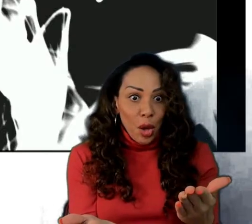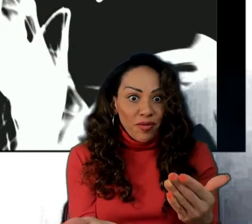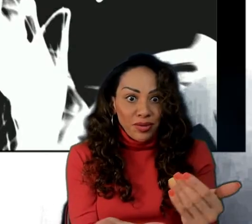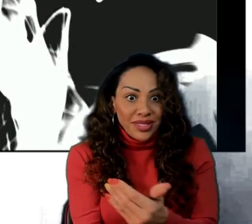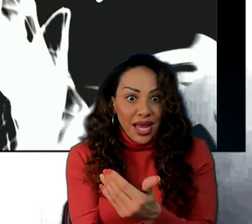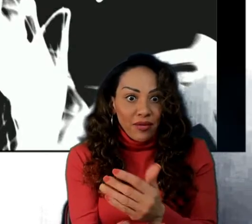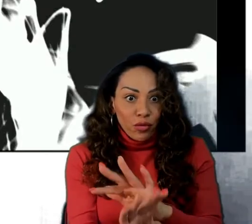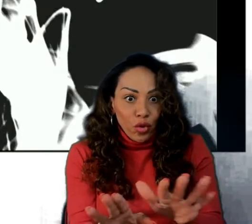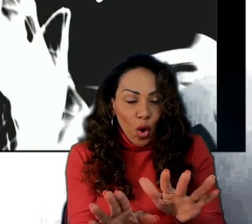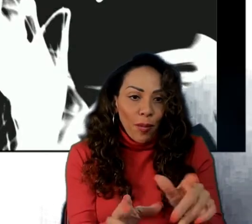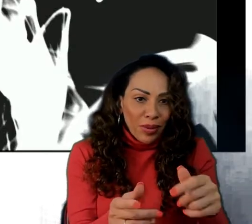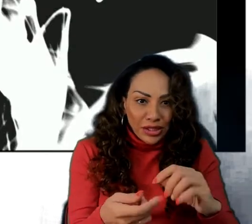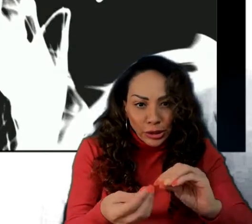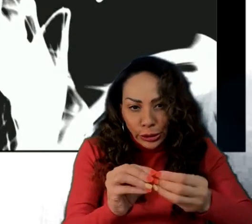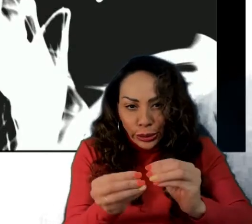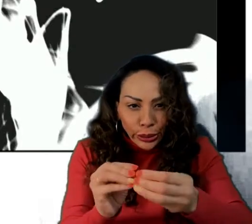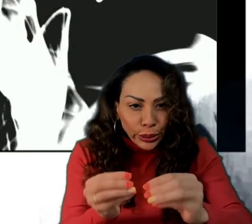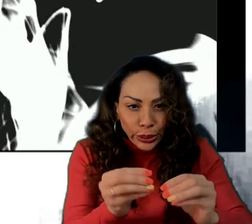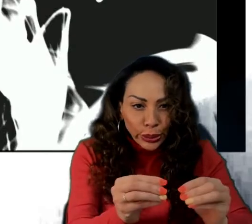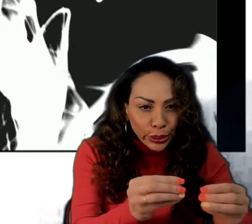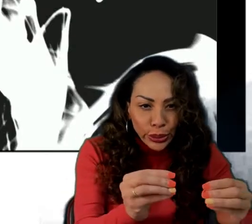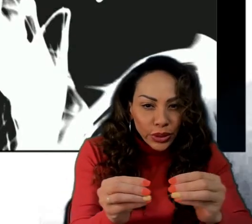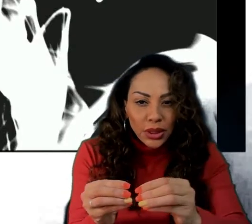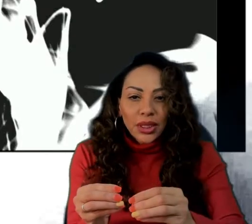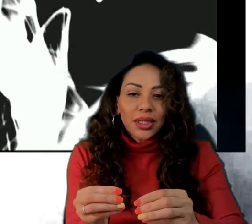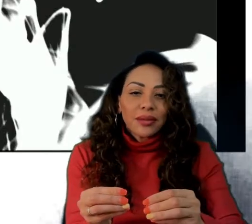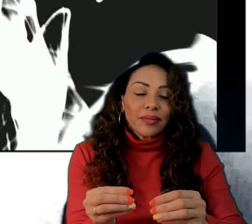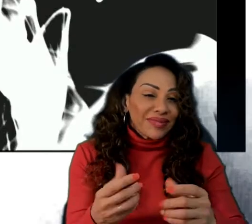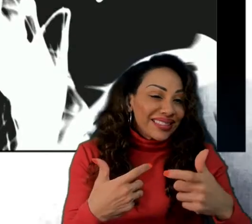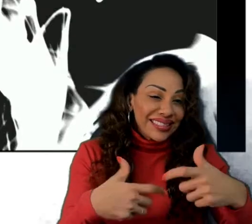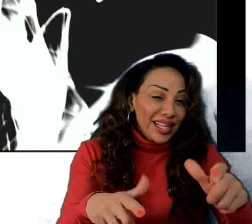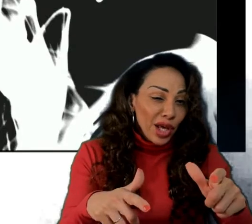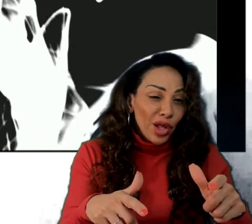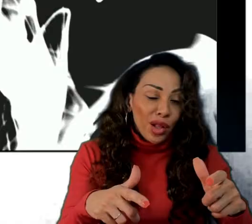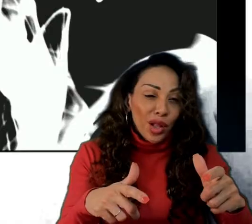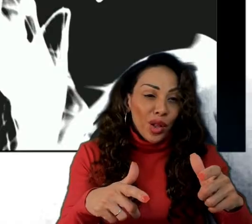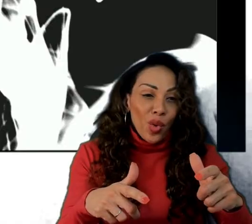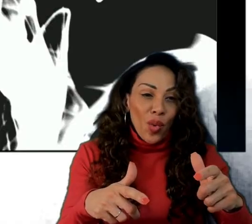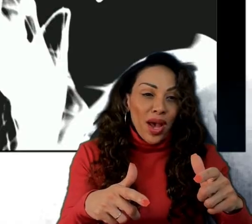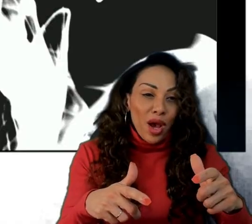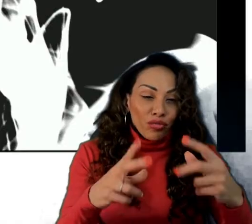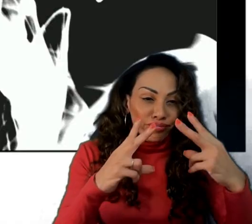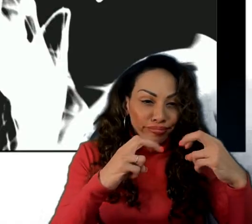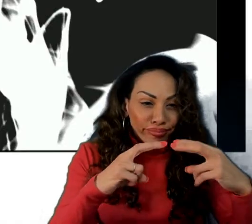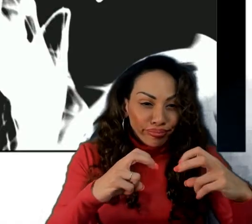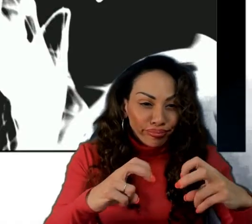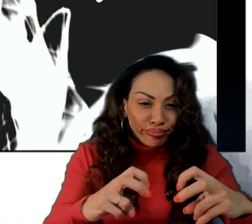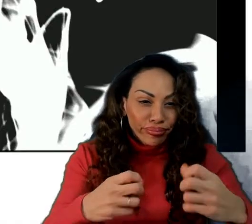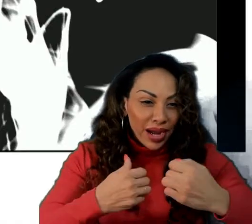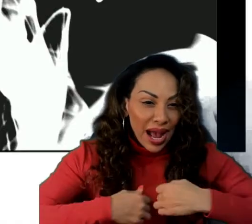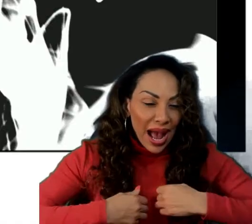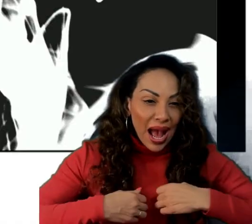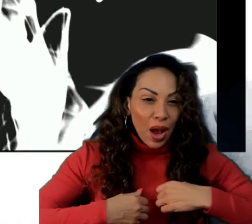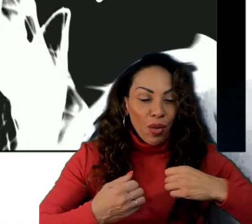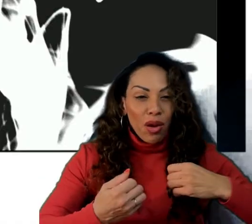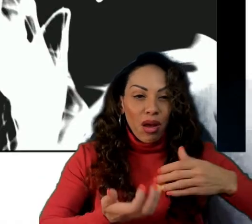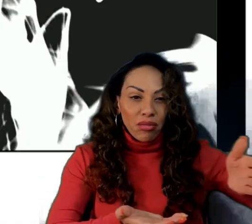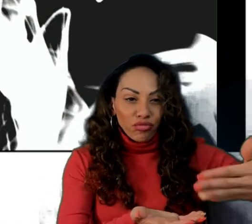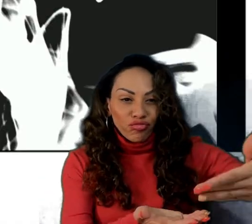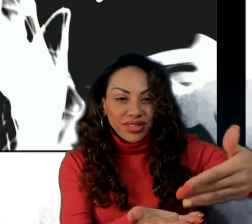So we're still digging into the research that we have, but some preliminary